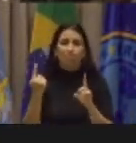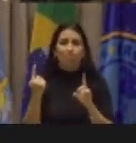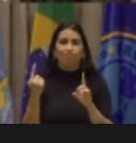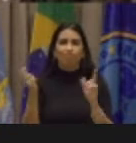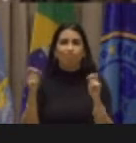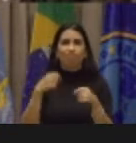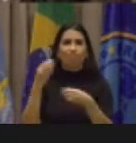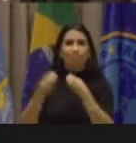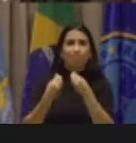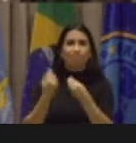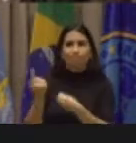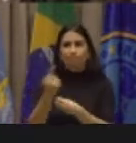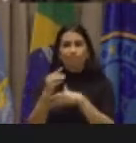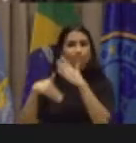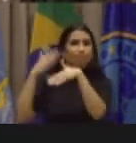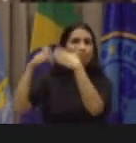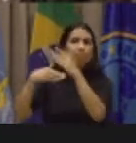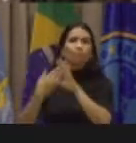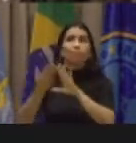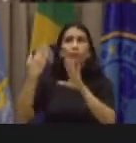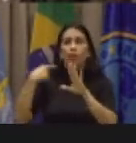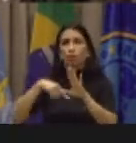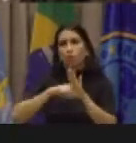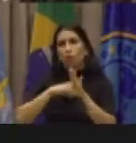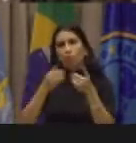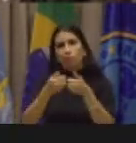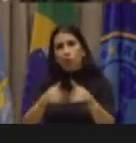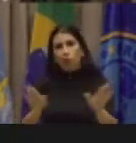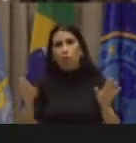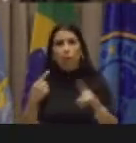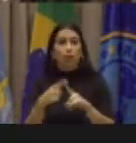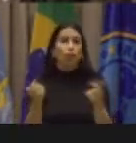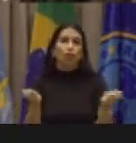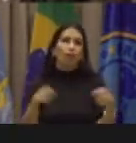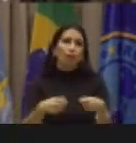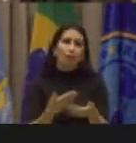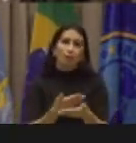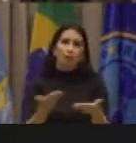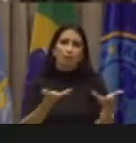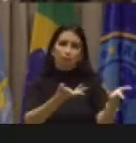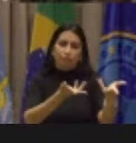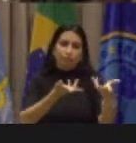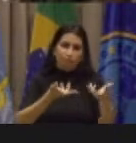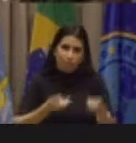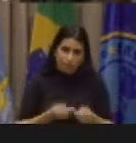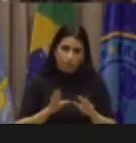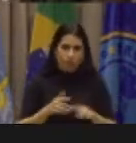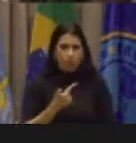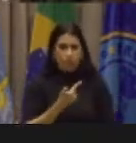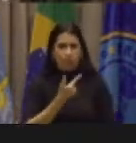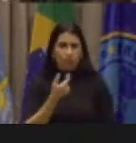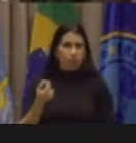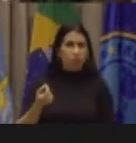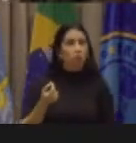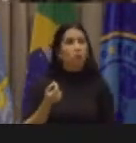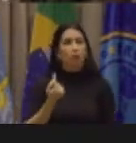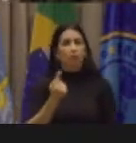in that evolution. But in the beginning, we haven't had this opening because we couldn't do that.